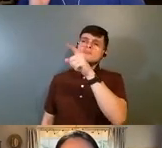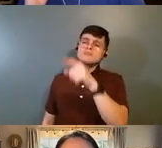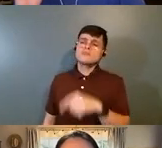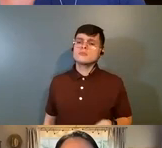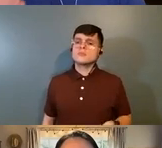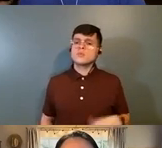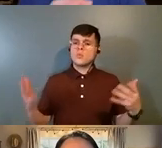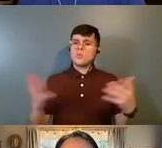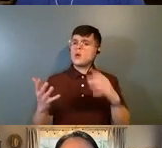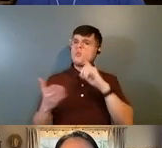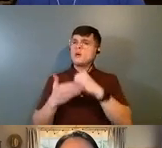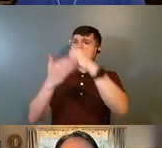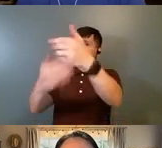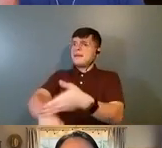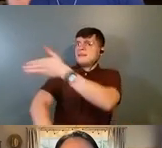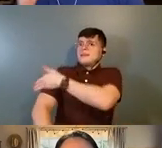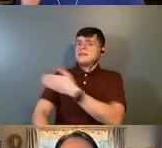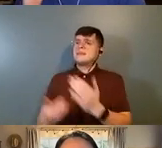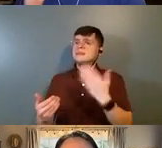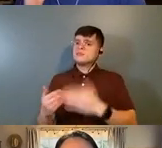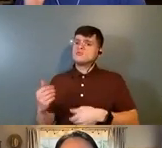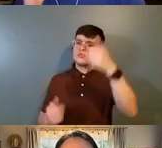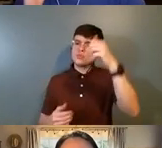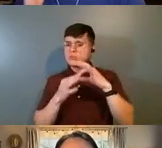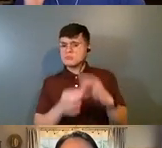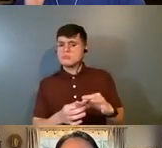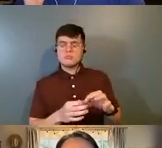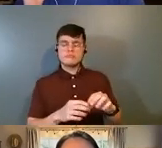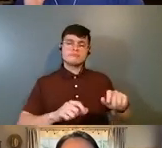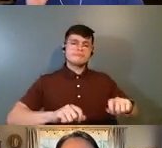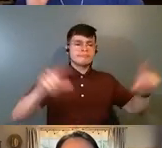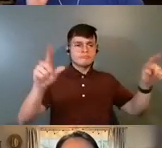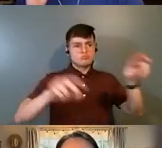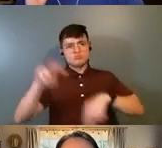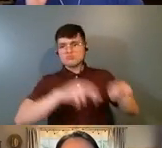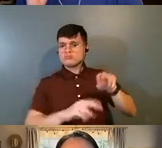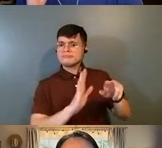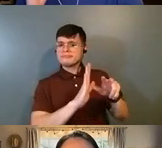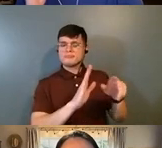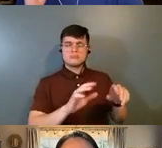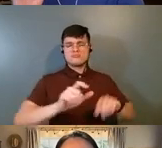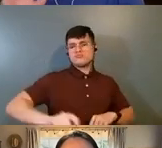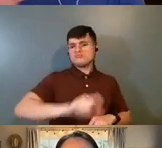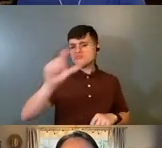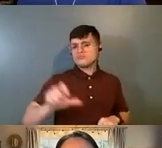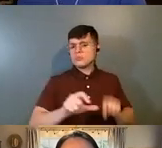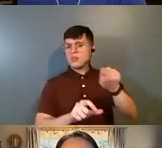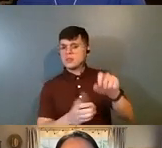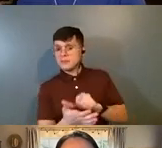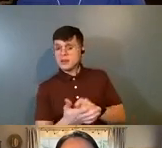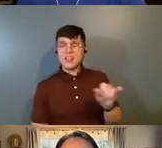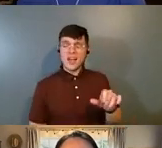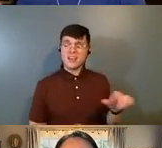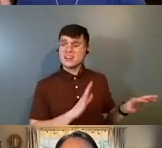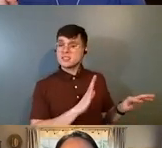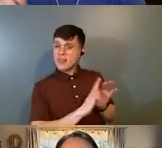what would make your life easier in terms of browsing this page? Like would something like a selection